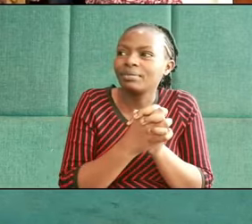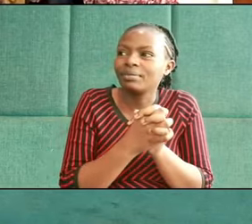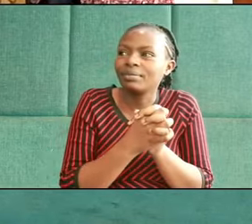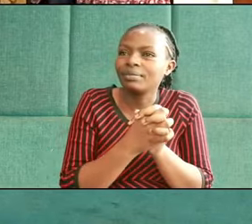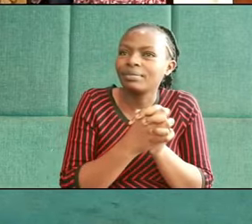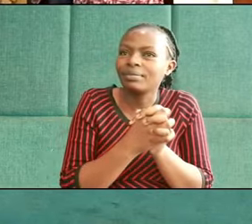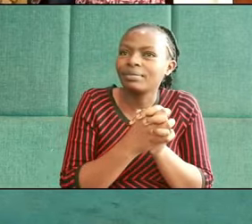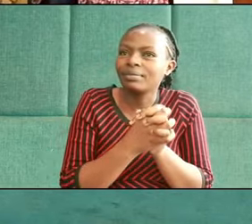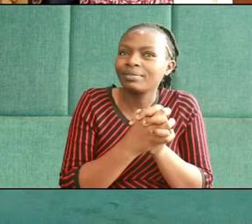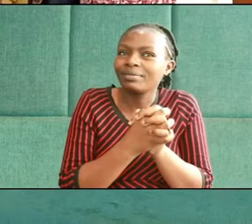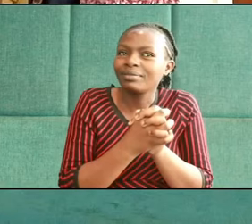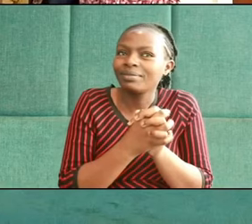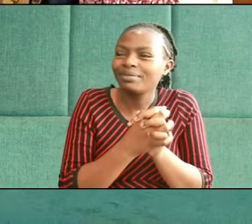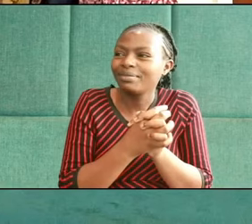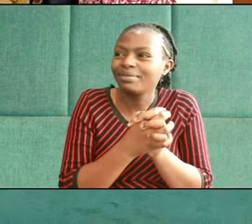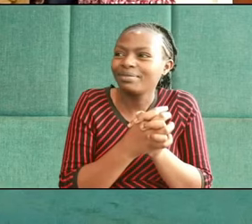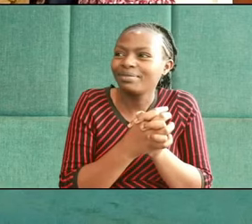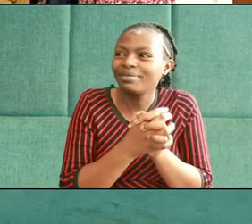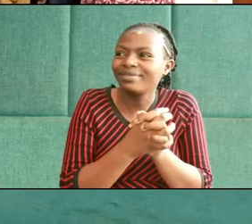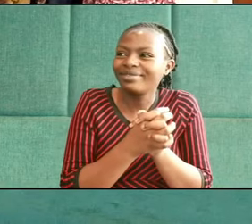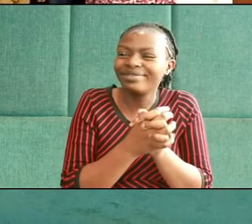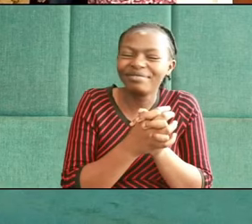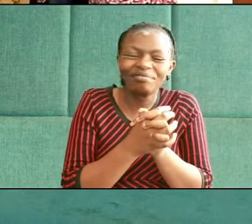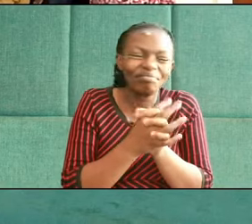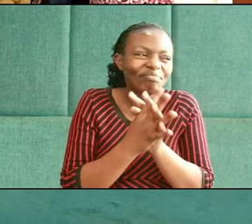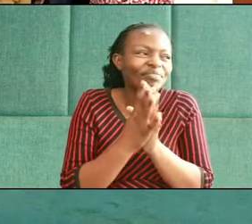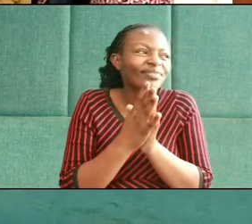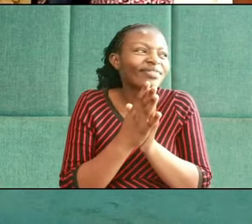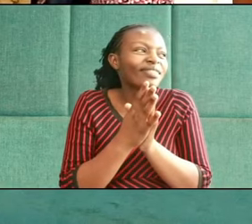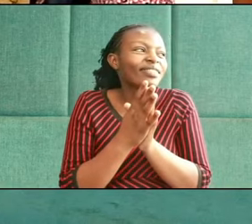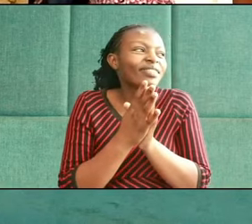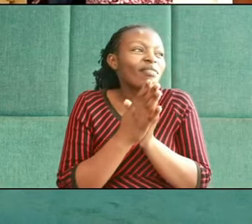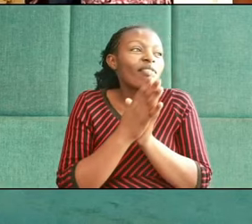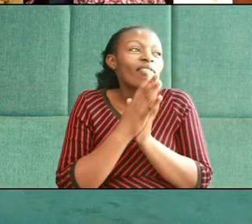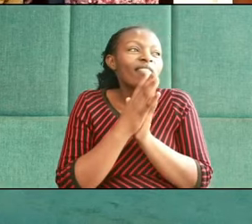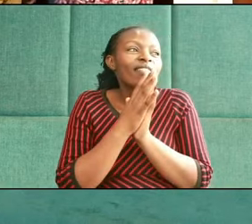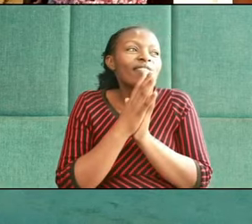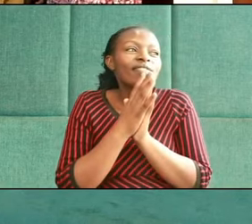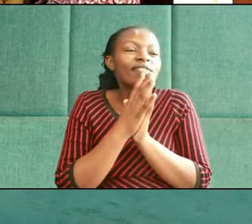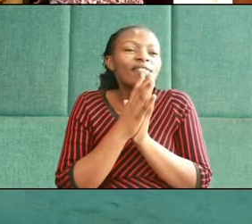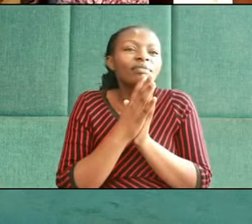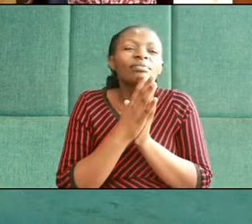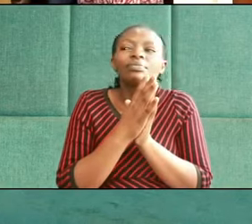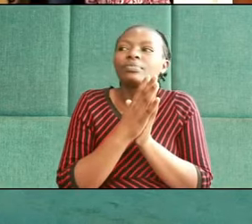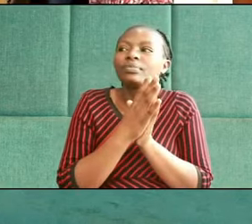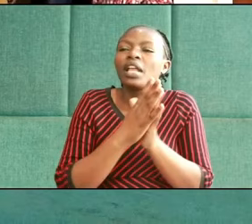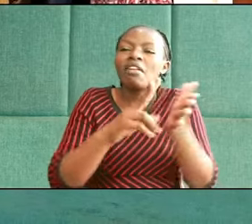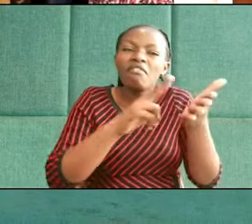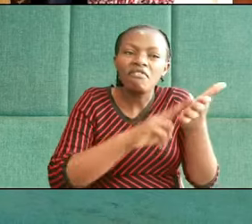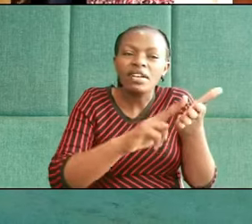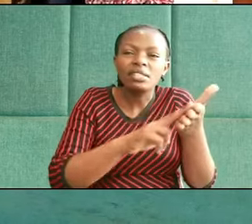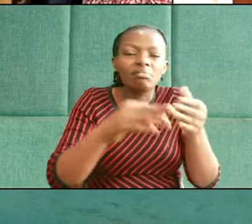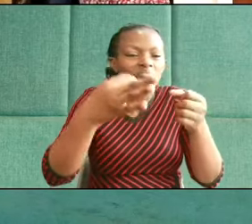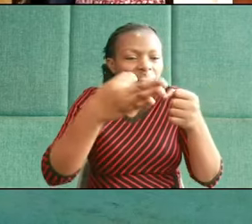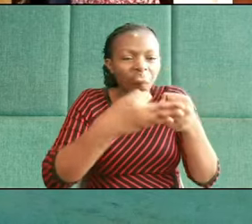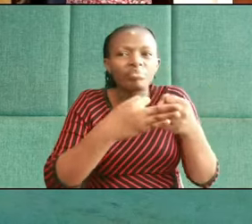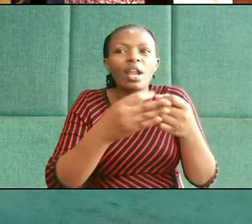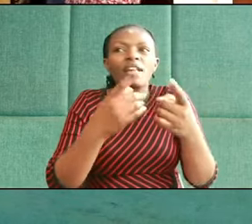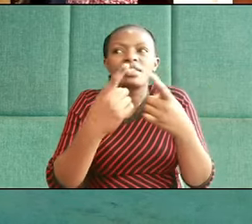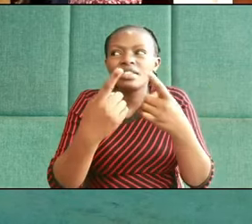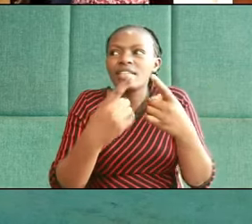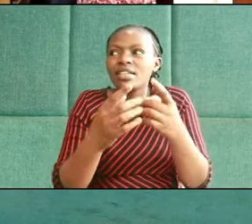Communication team, the microphone is not loud enough for Josiah. Okay. So, verse 8 says,